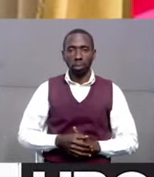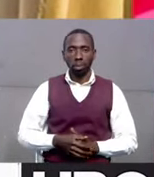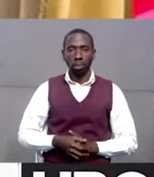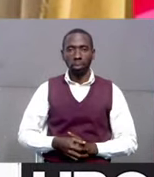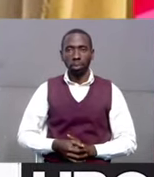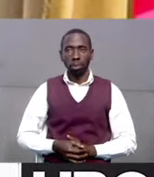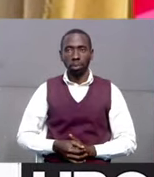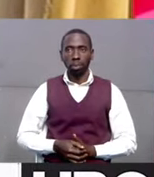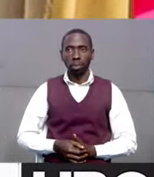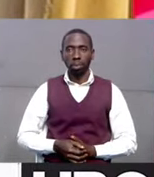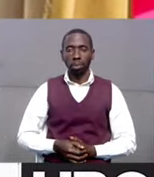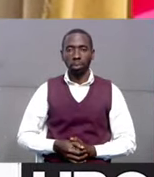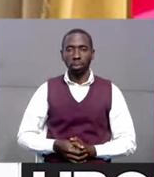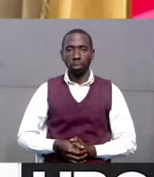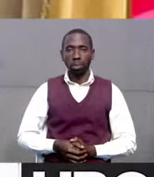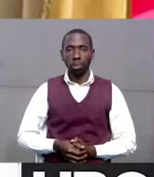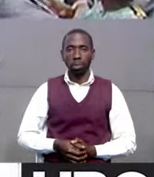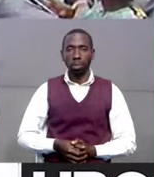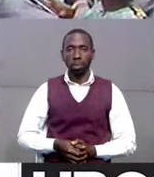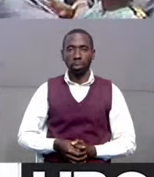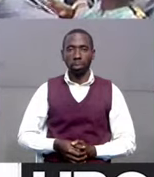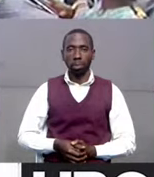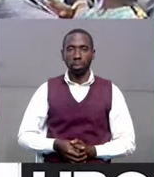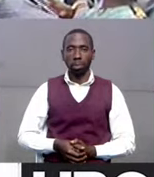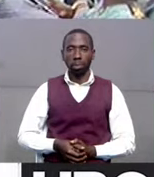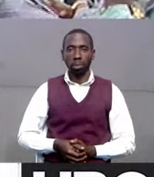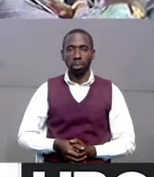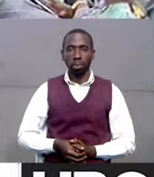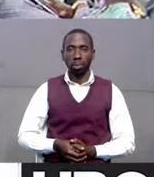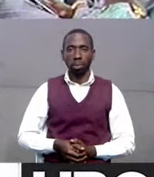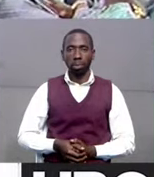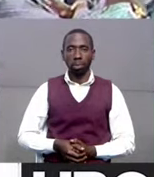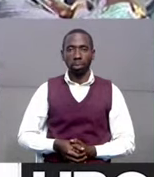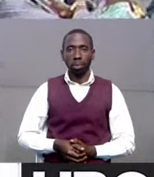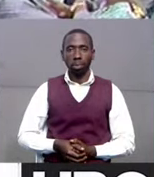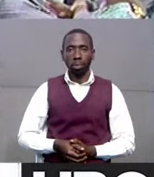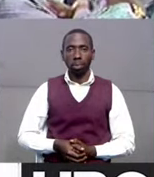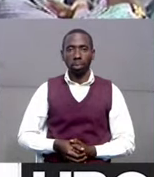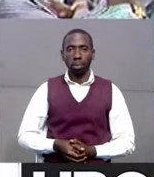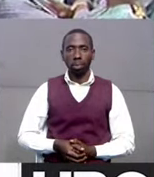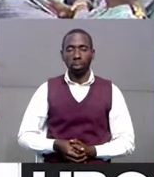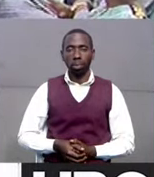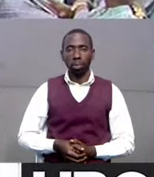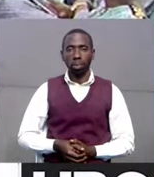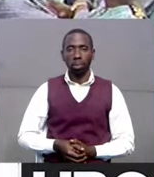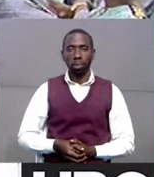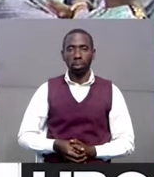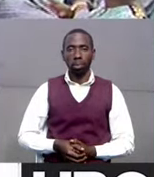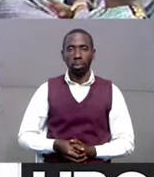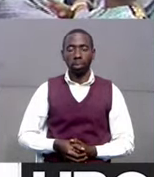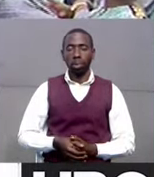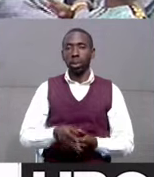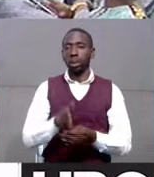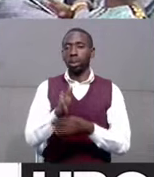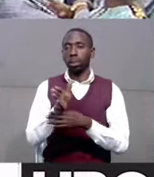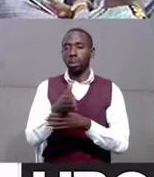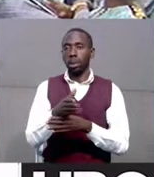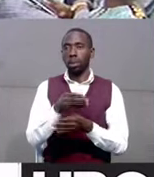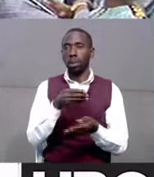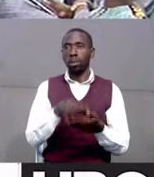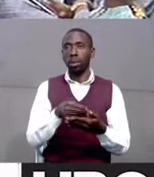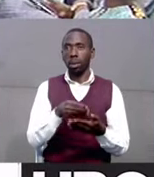Mm-hmm. Minister of Finance, Planning and